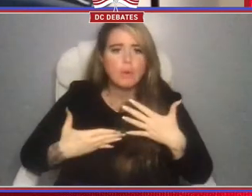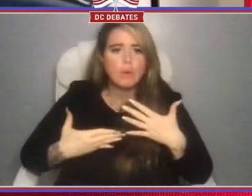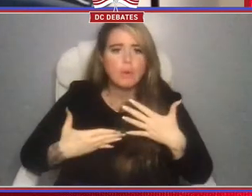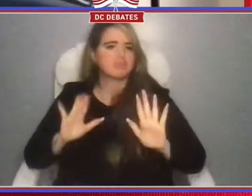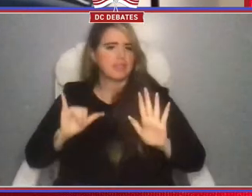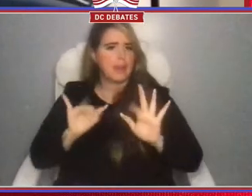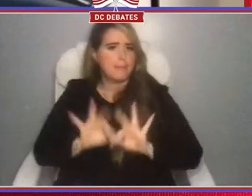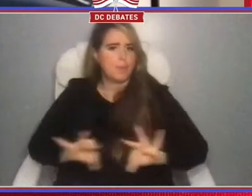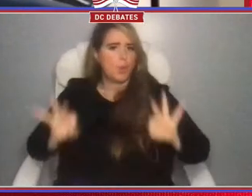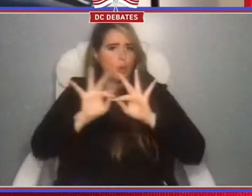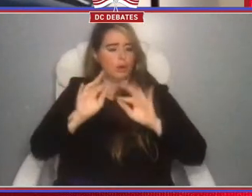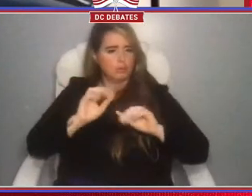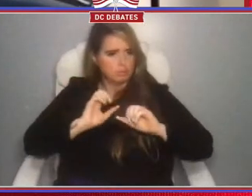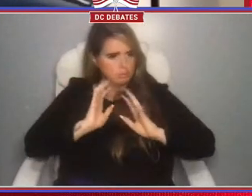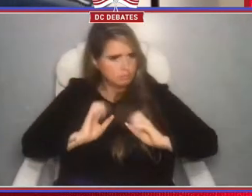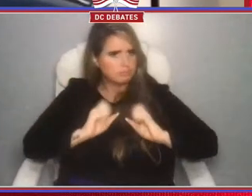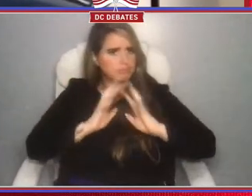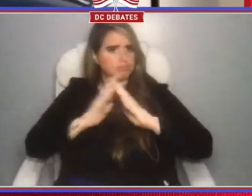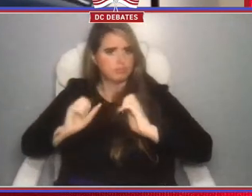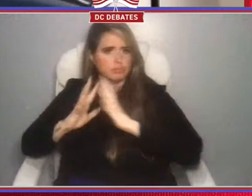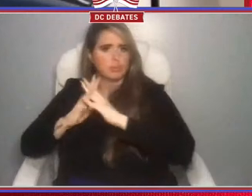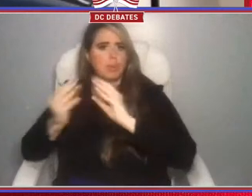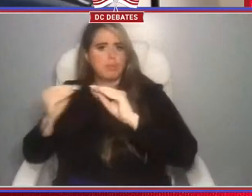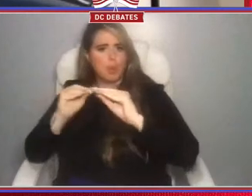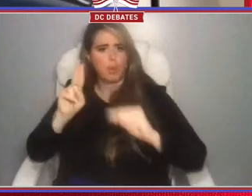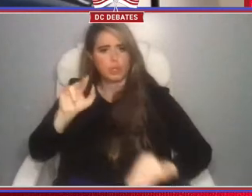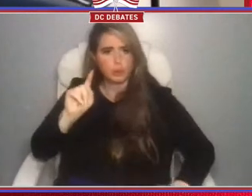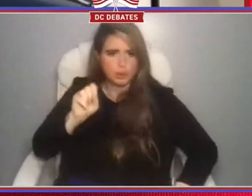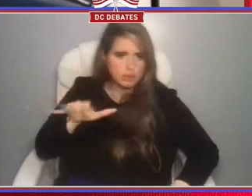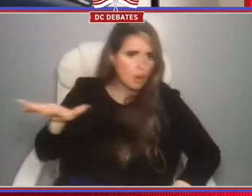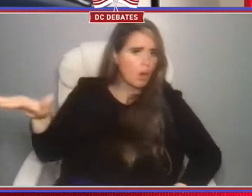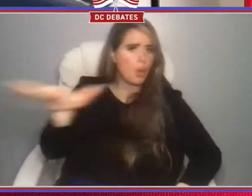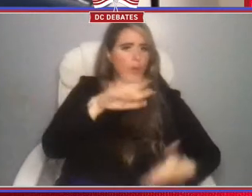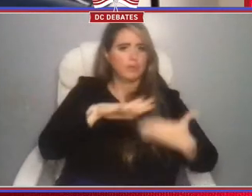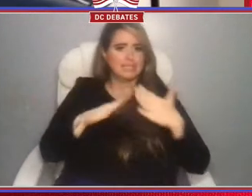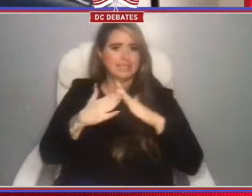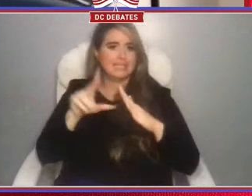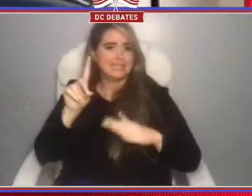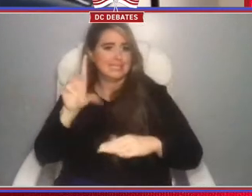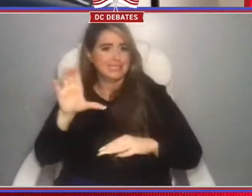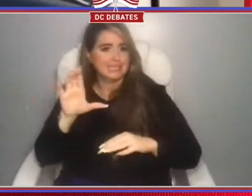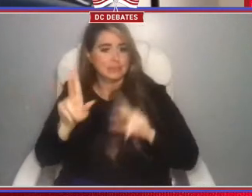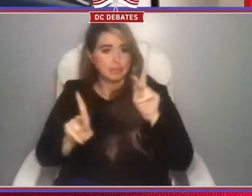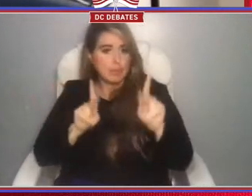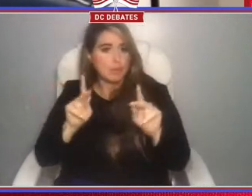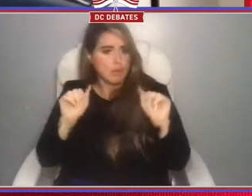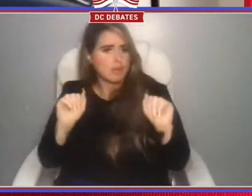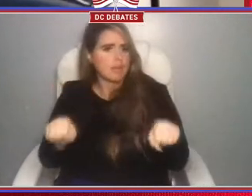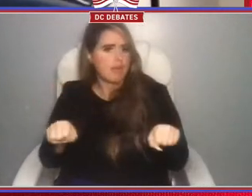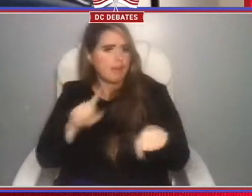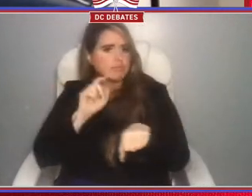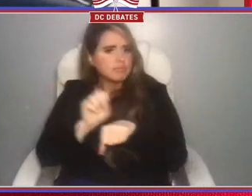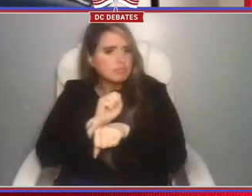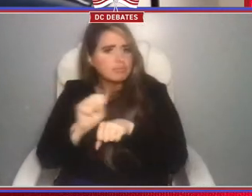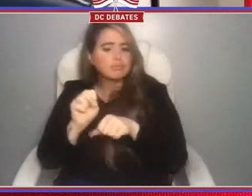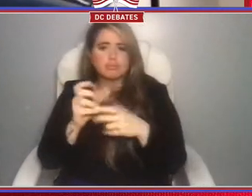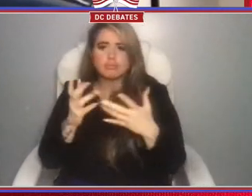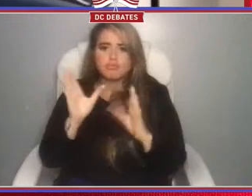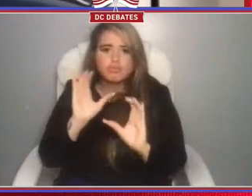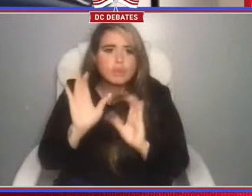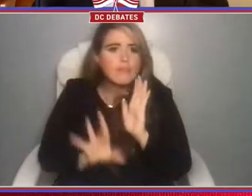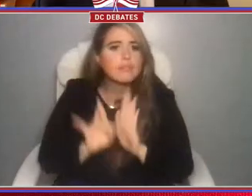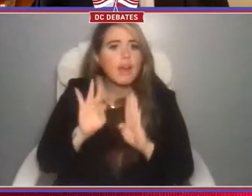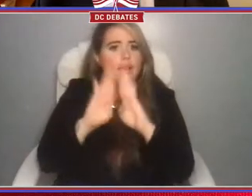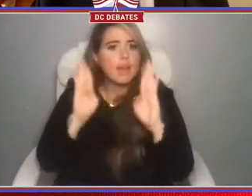units across the entire city, so DC residents can avail themselves of what's available. But we